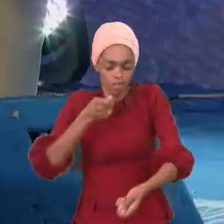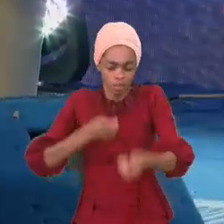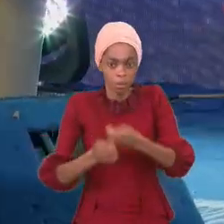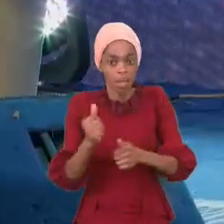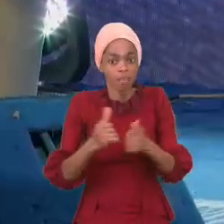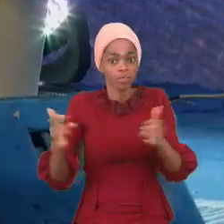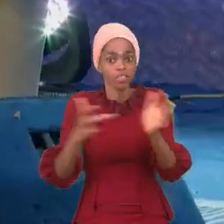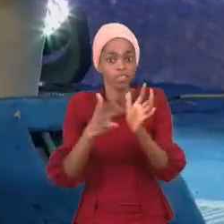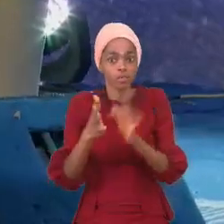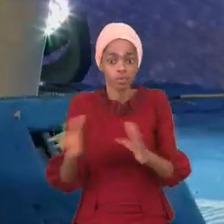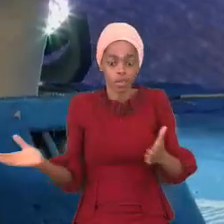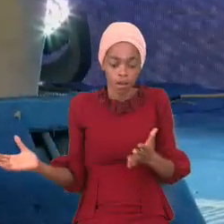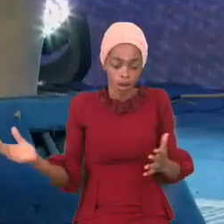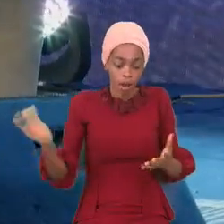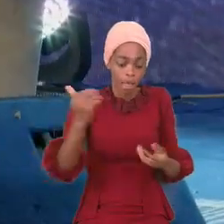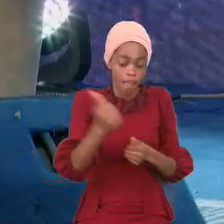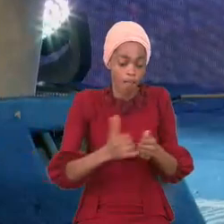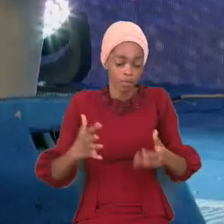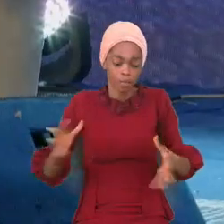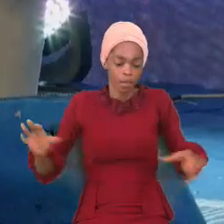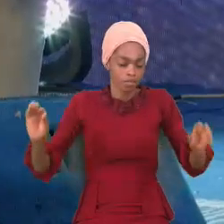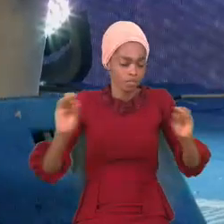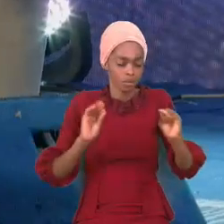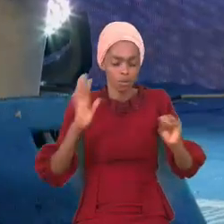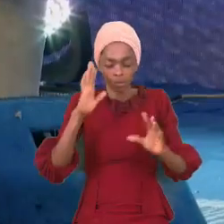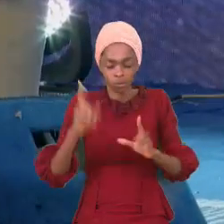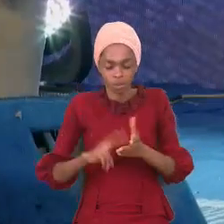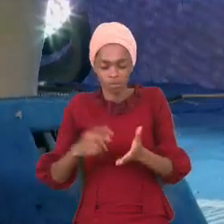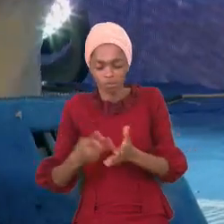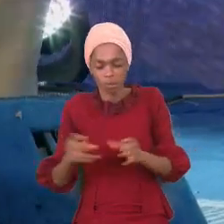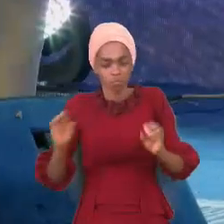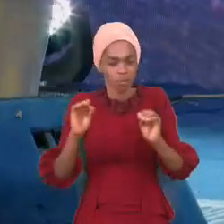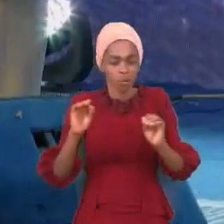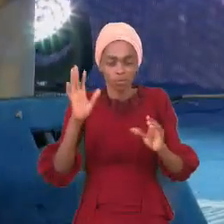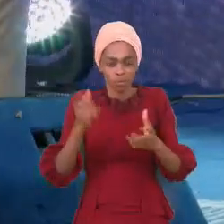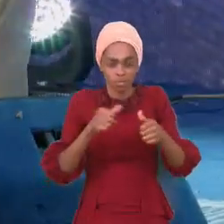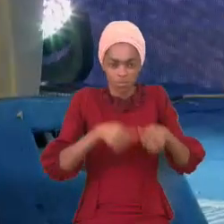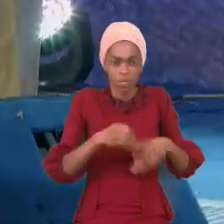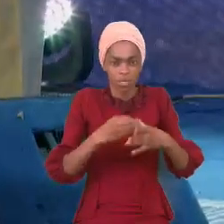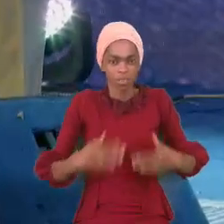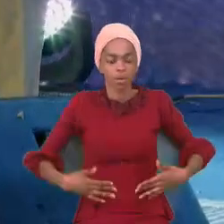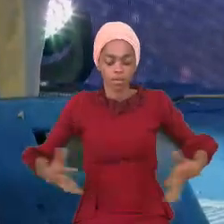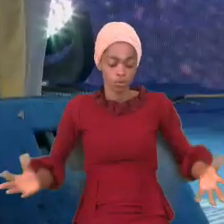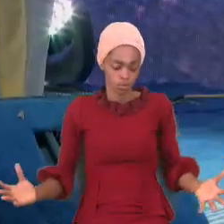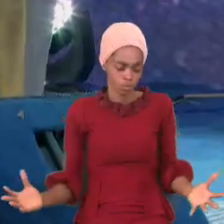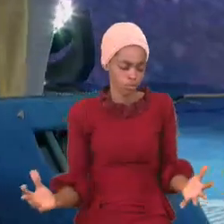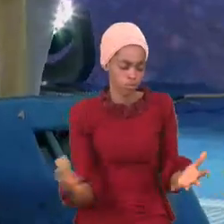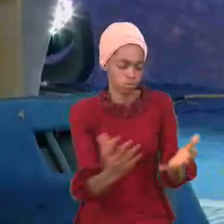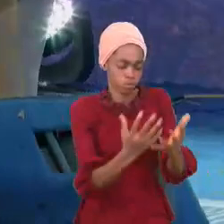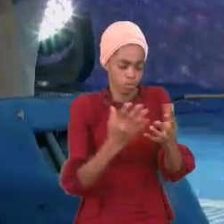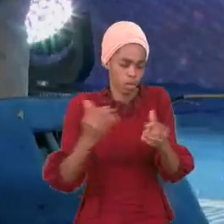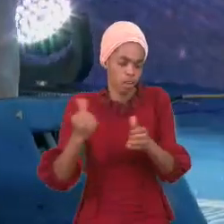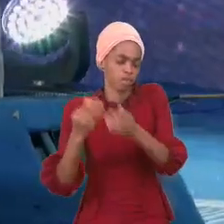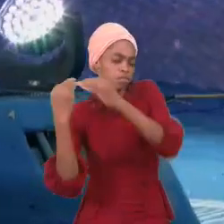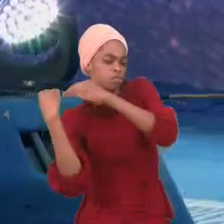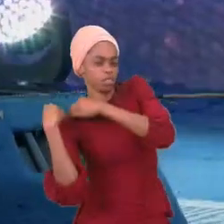carries, all your sins, none will drop, none will remain in your life. He carries everything. Tonight, he